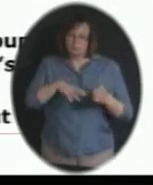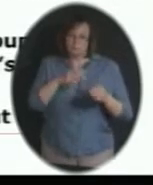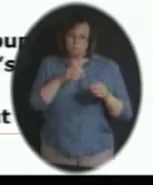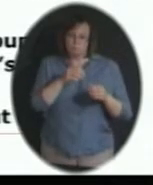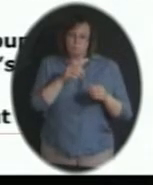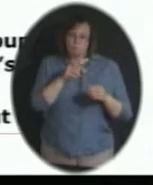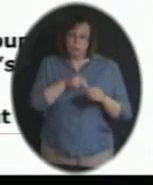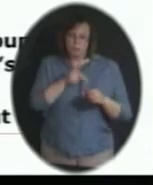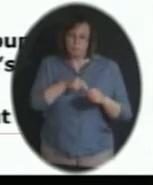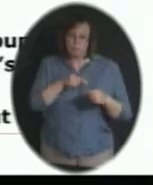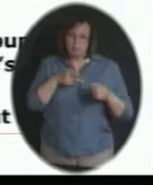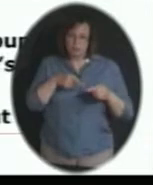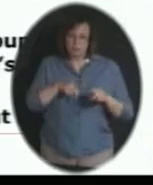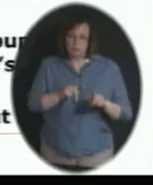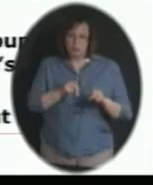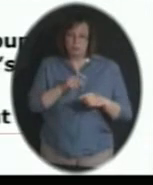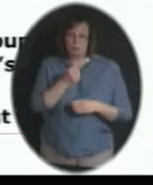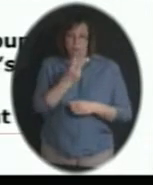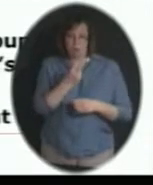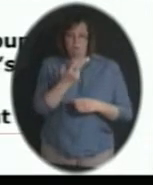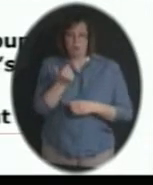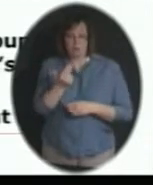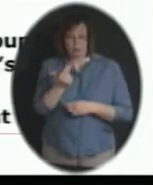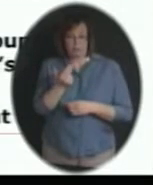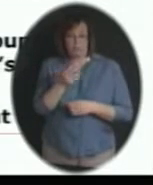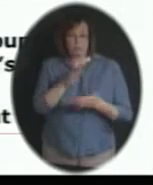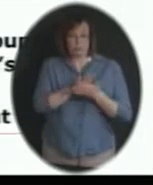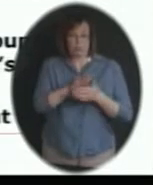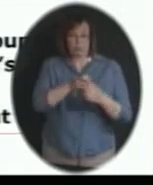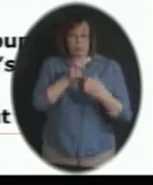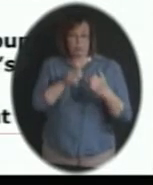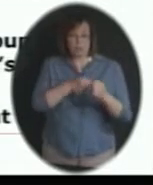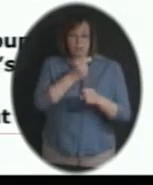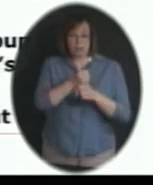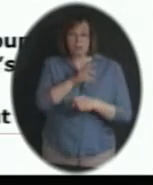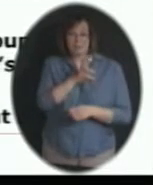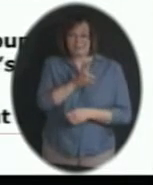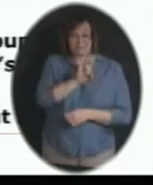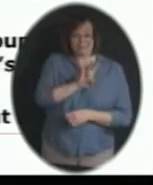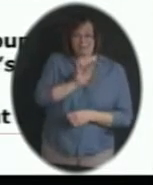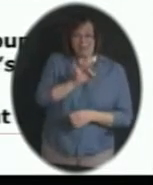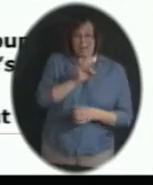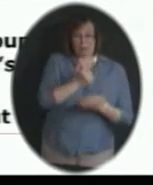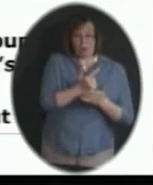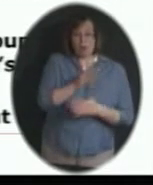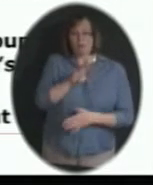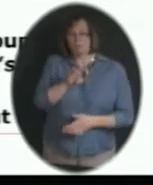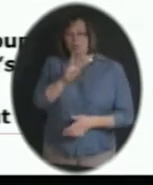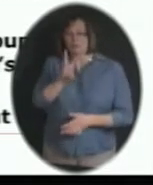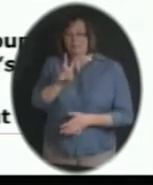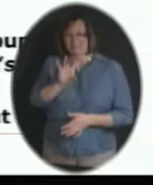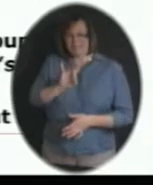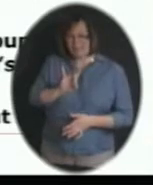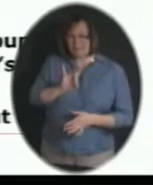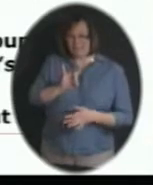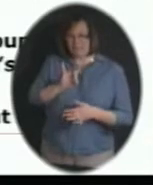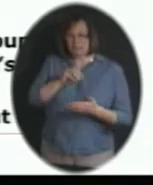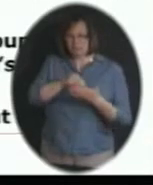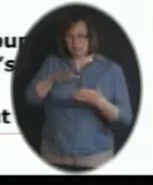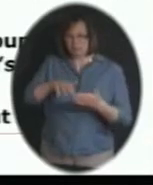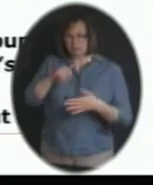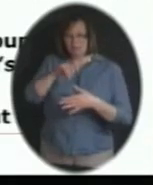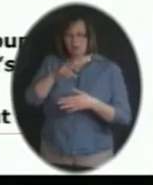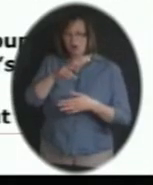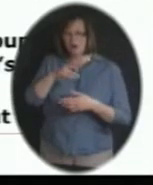Currently, during the 12-13 school year, there have been 67 Avid 8th graders, 468 Avid students at our